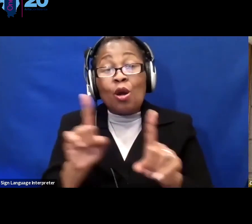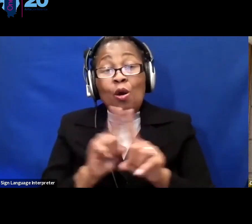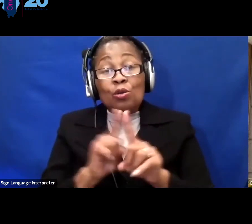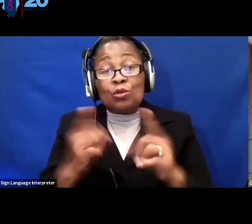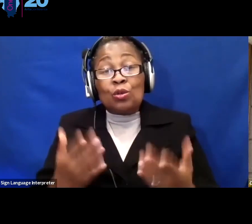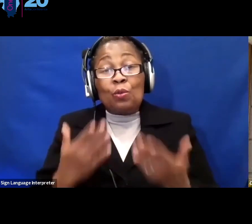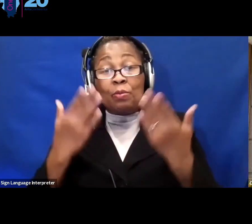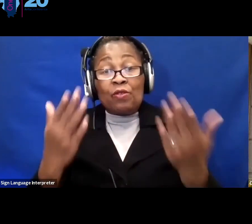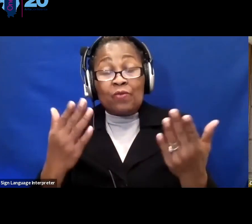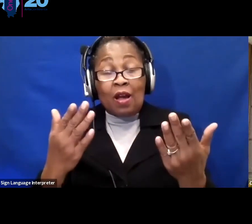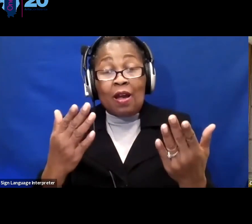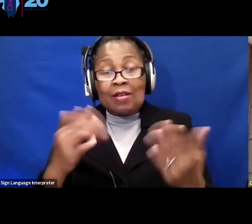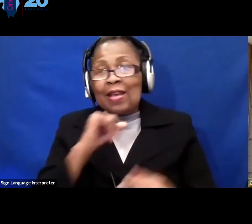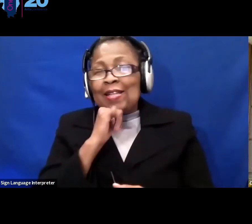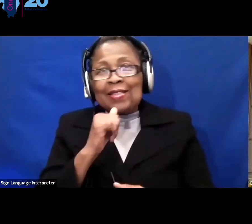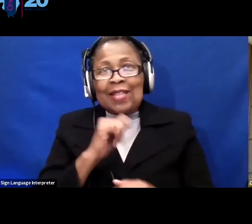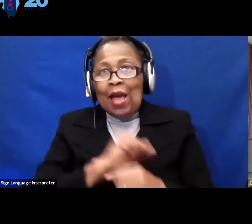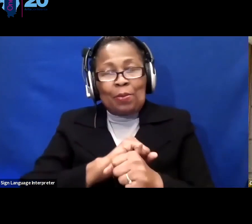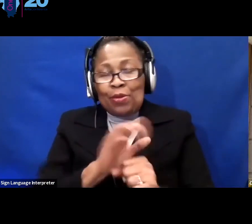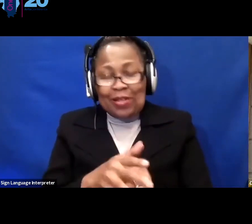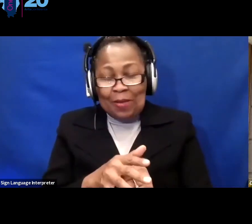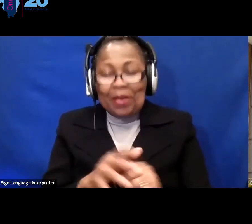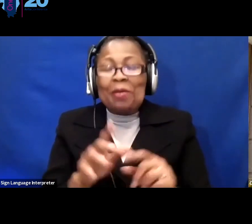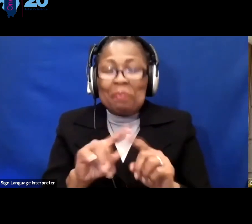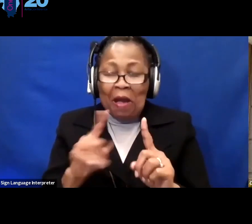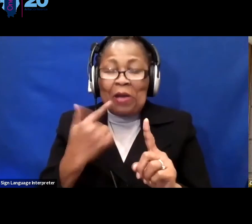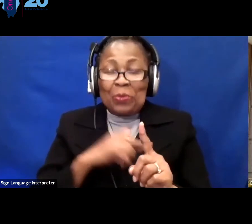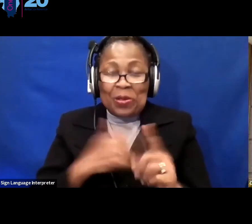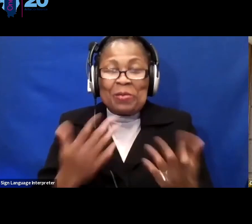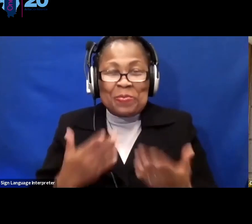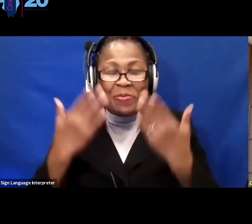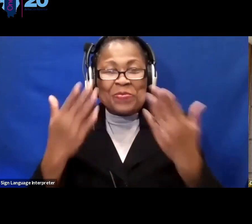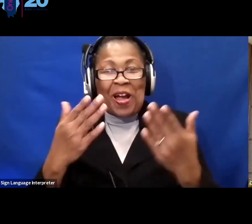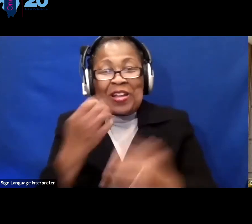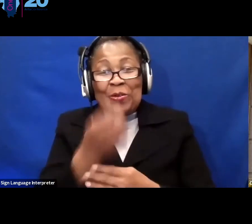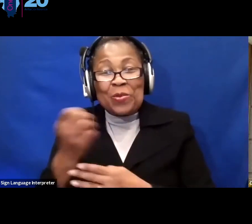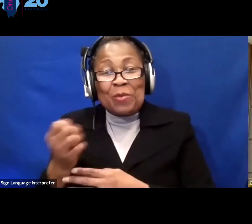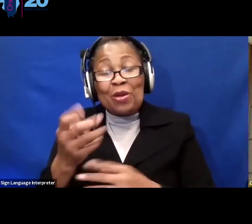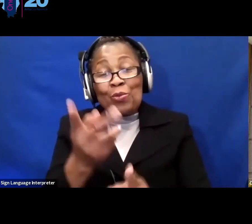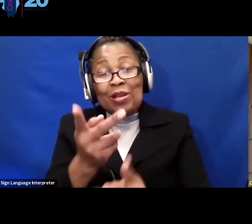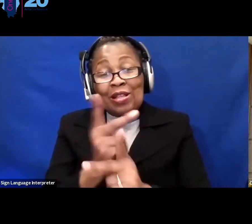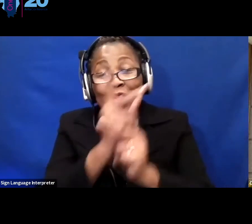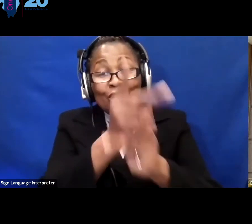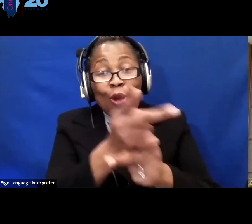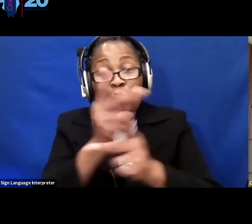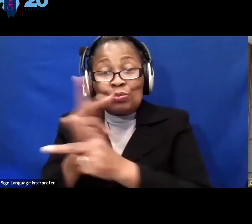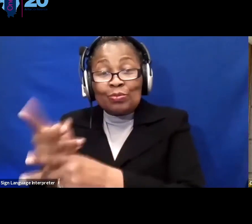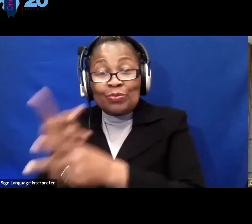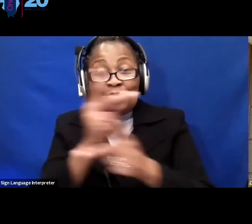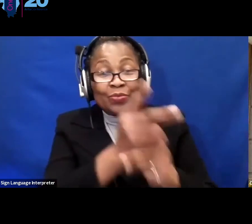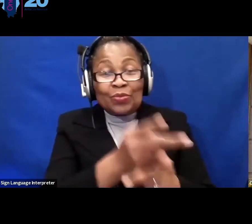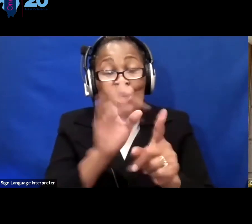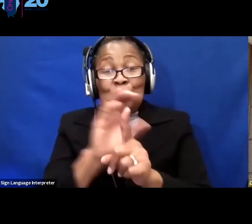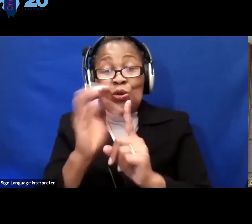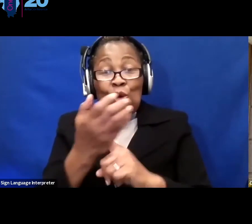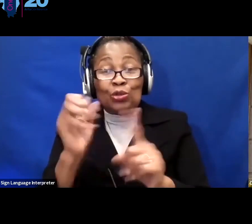provide, when it's not a pandemic, we provide equipment that we loan out for free to cultural organizations in the Chicago